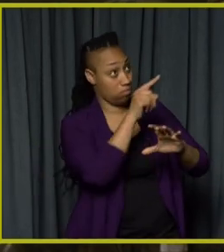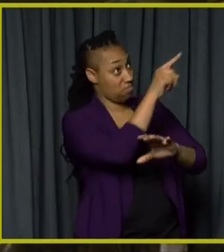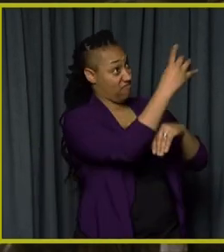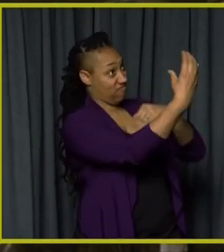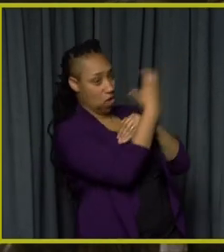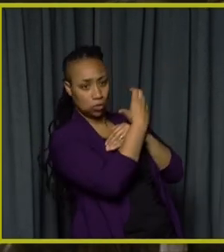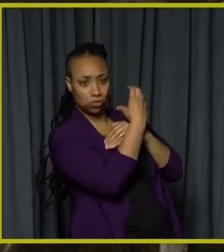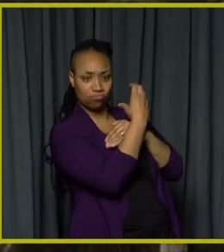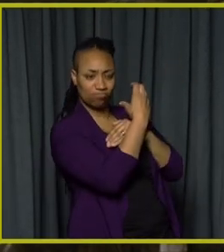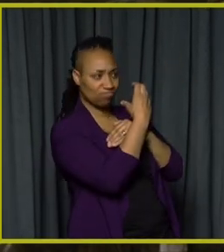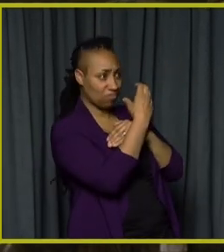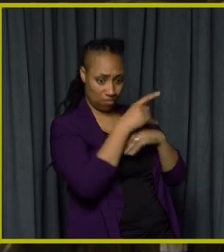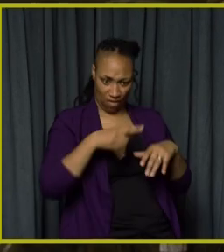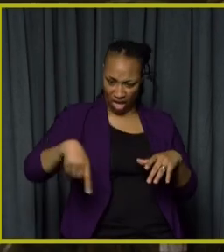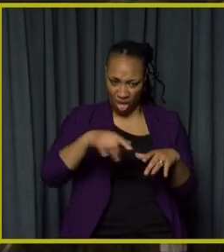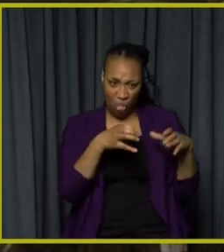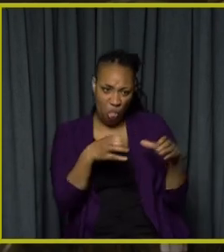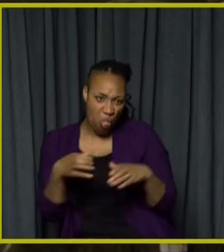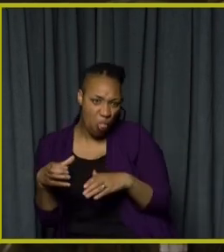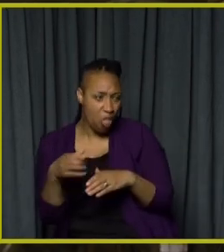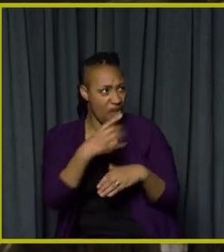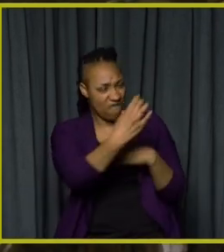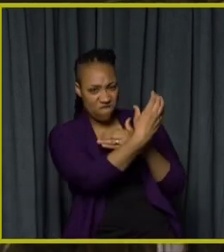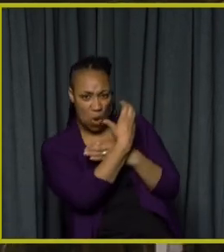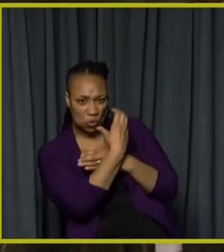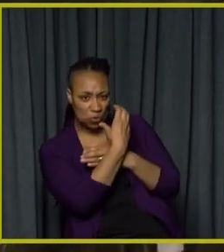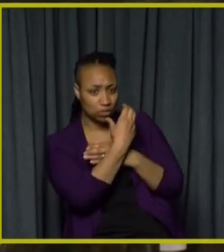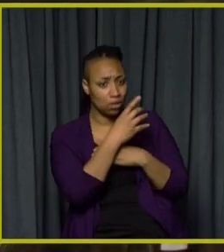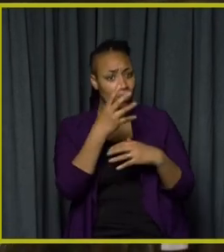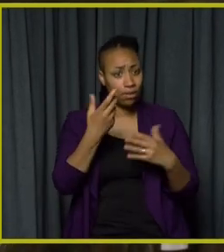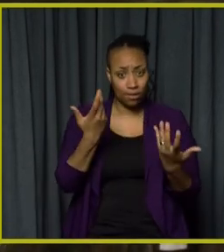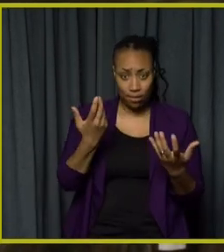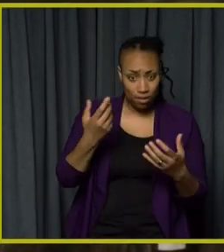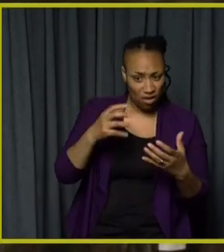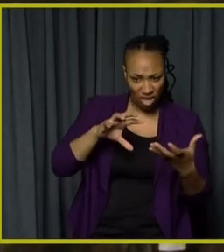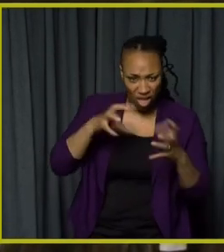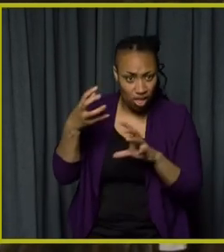Broken, busted, and disgusted in one voice,